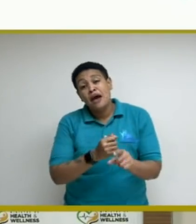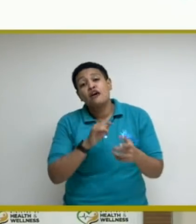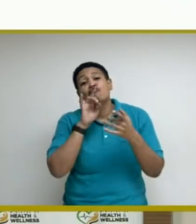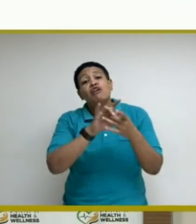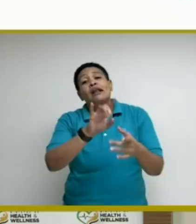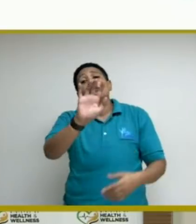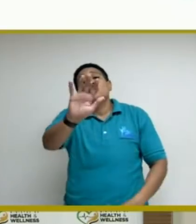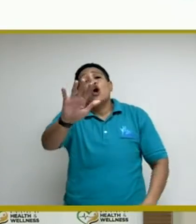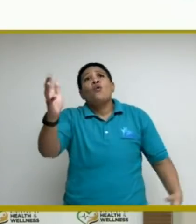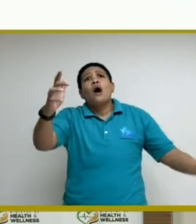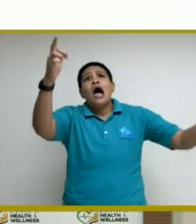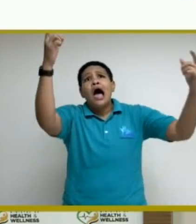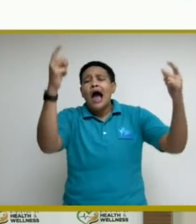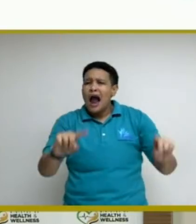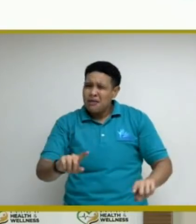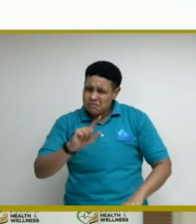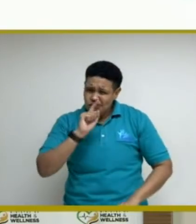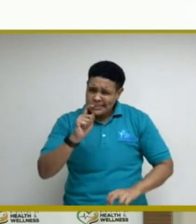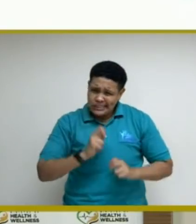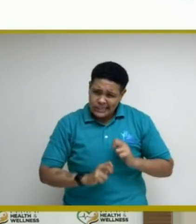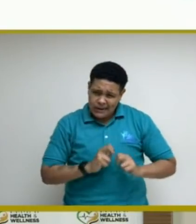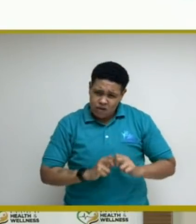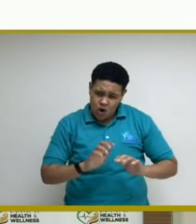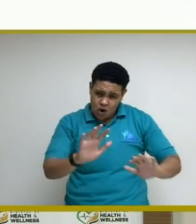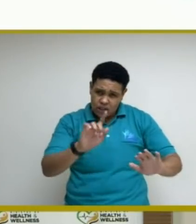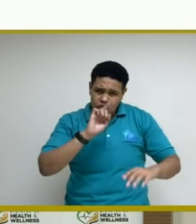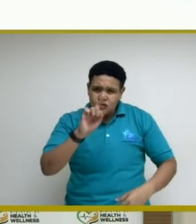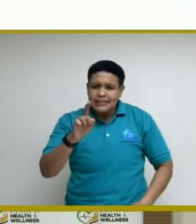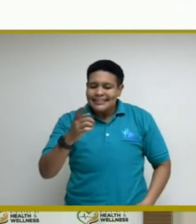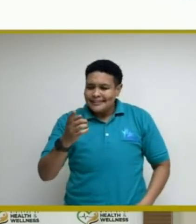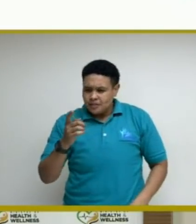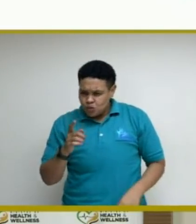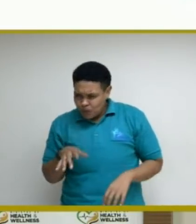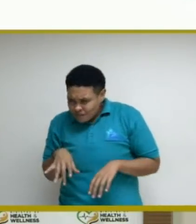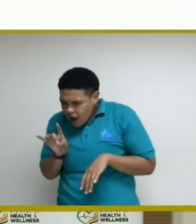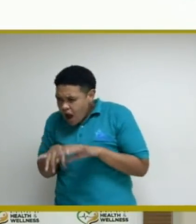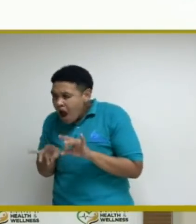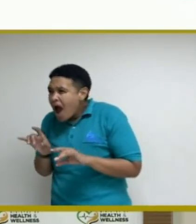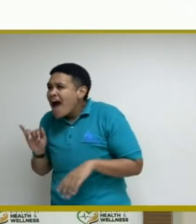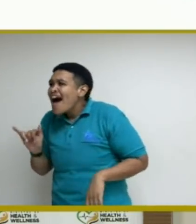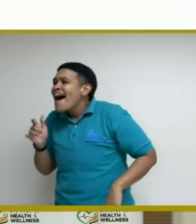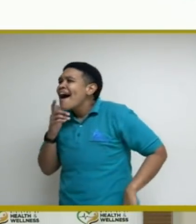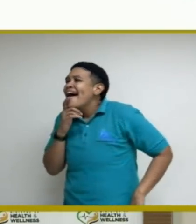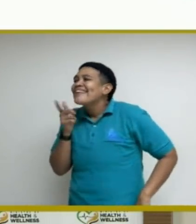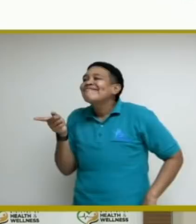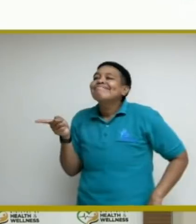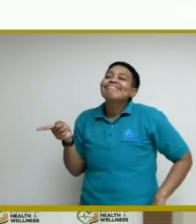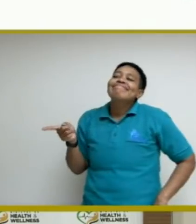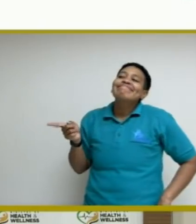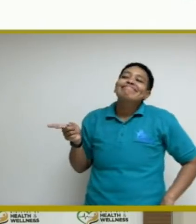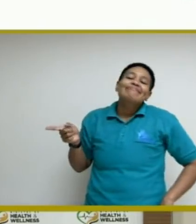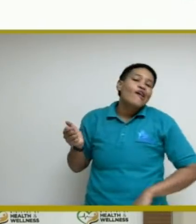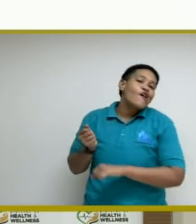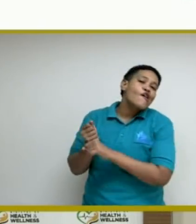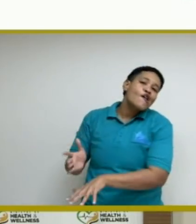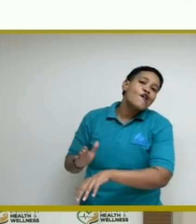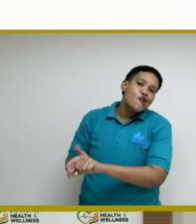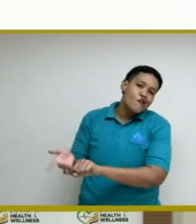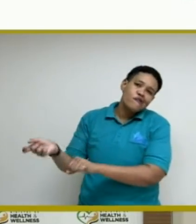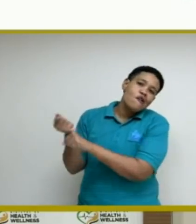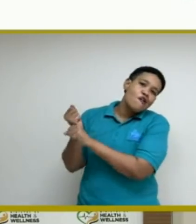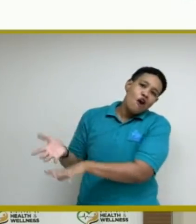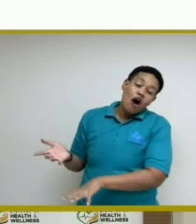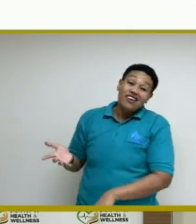of what's happening. And it's very difficult to diagnose and to say that it is specifically due to COVID.